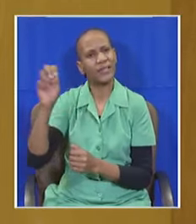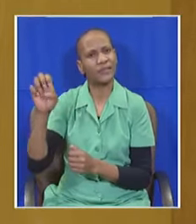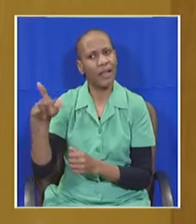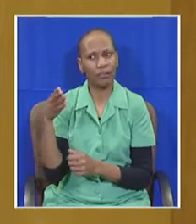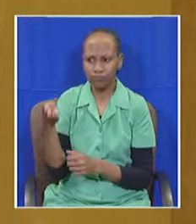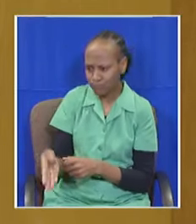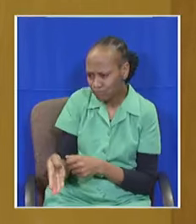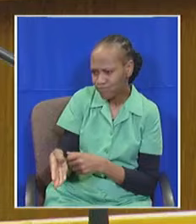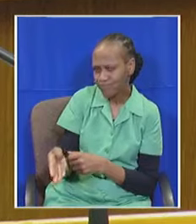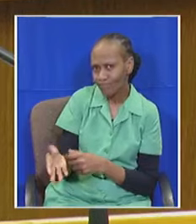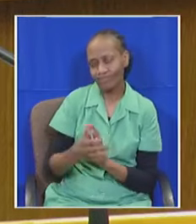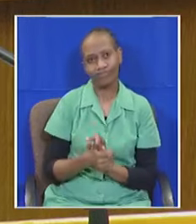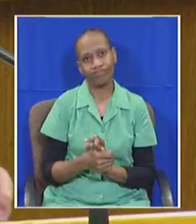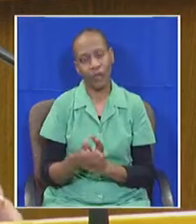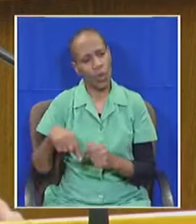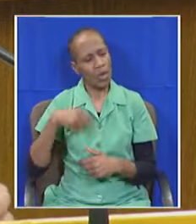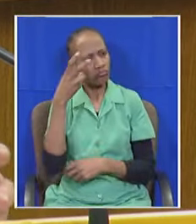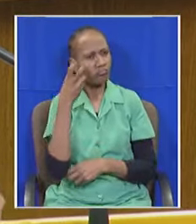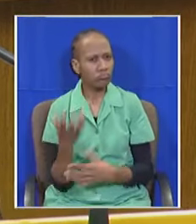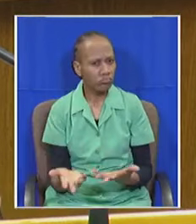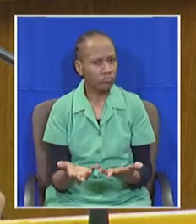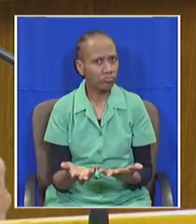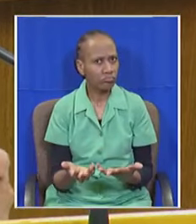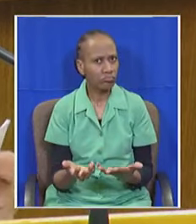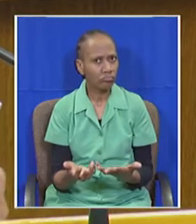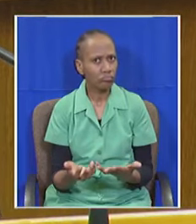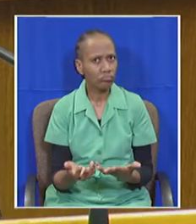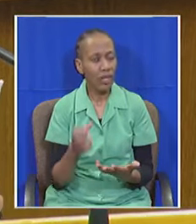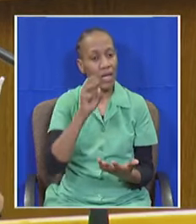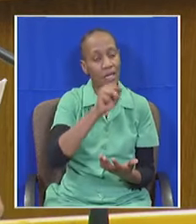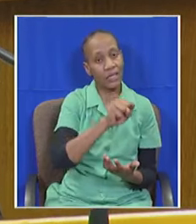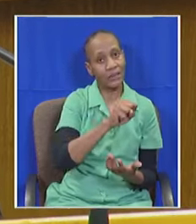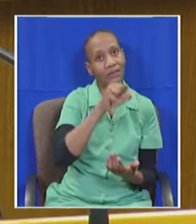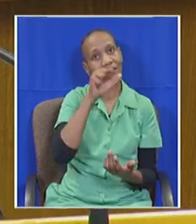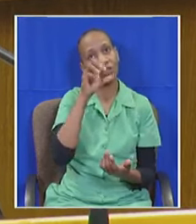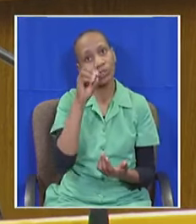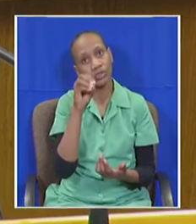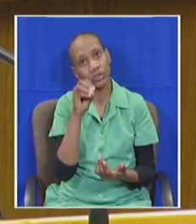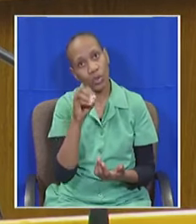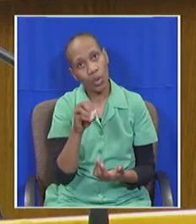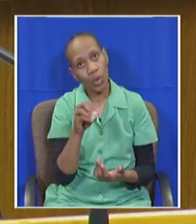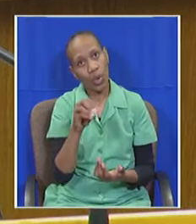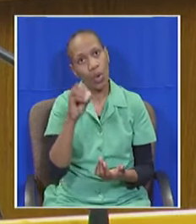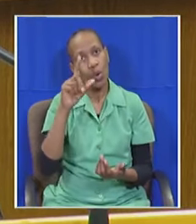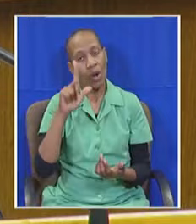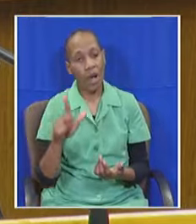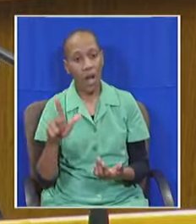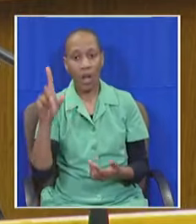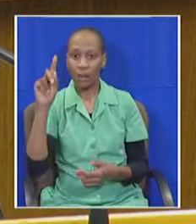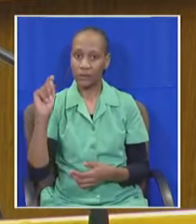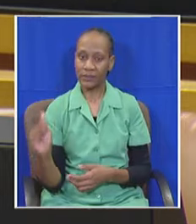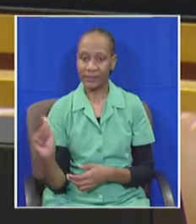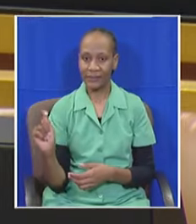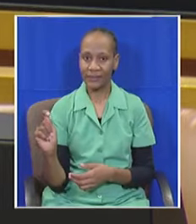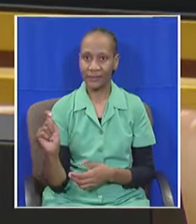here, where we have SALT, the Southern African Large Telescope.